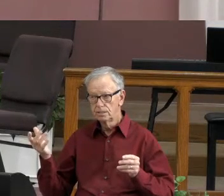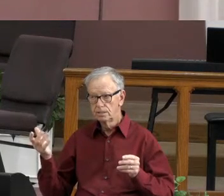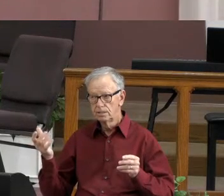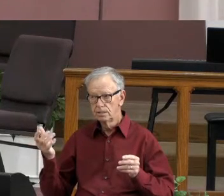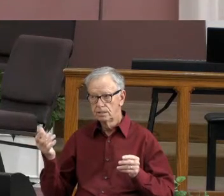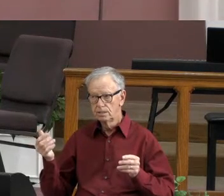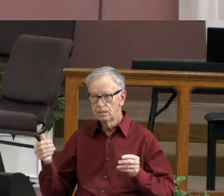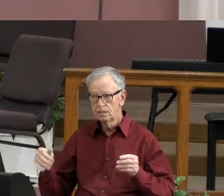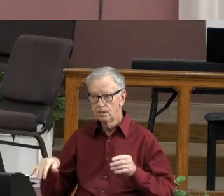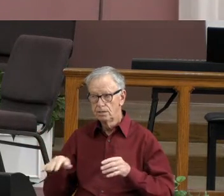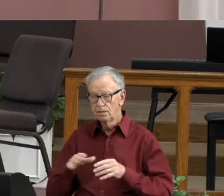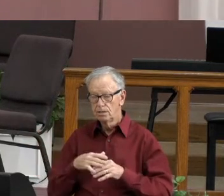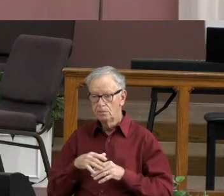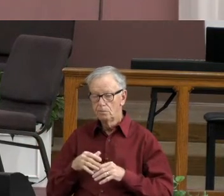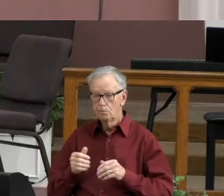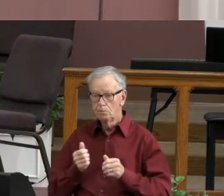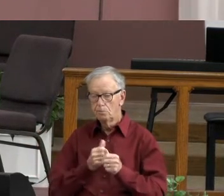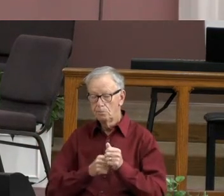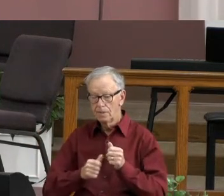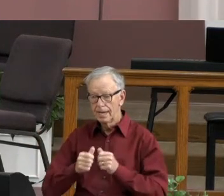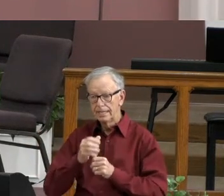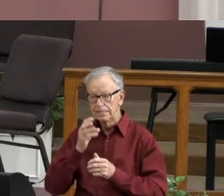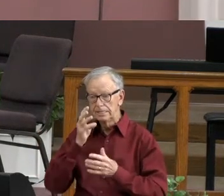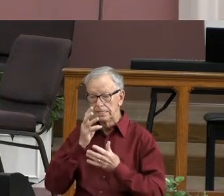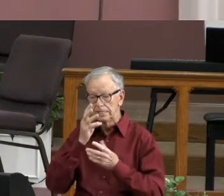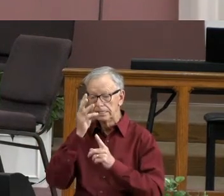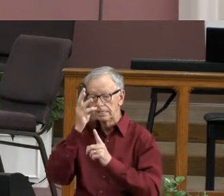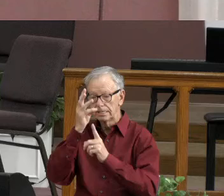over the past 6 months.